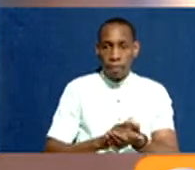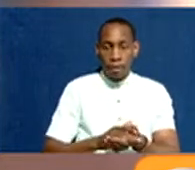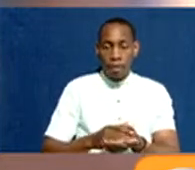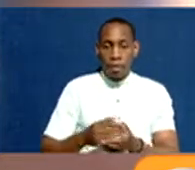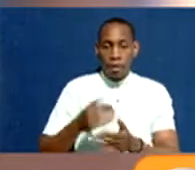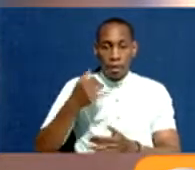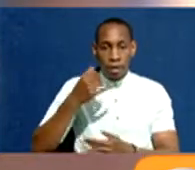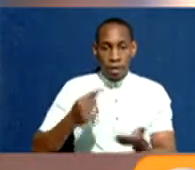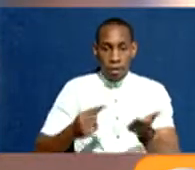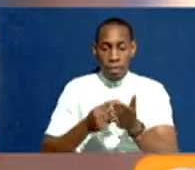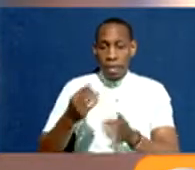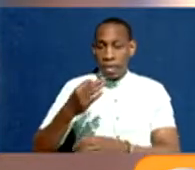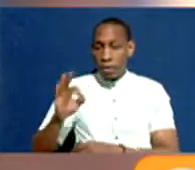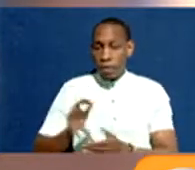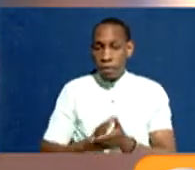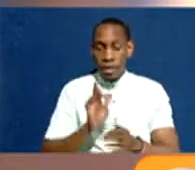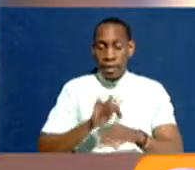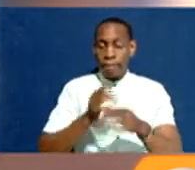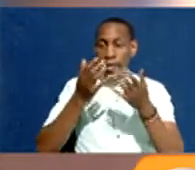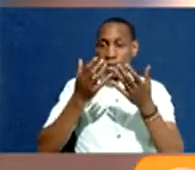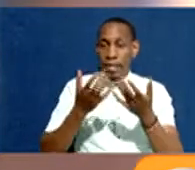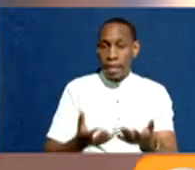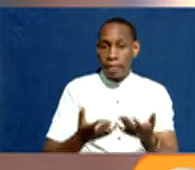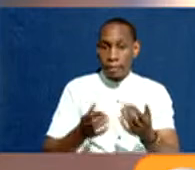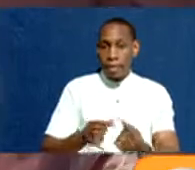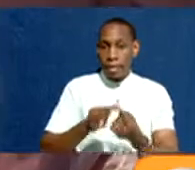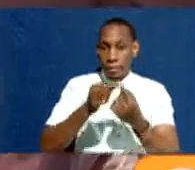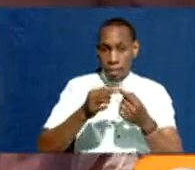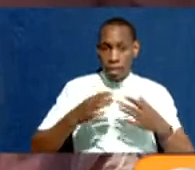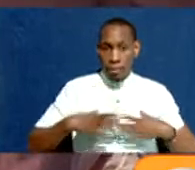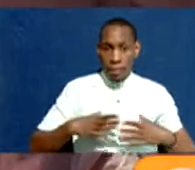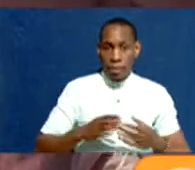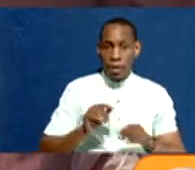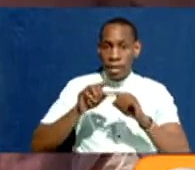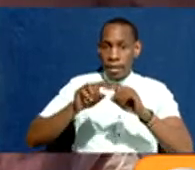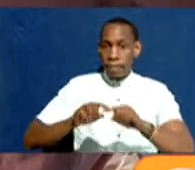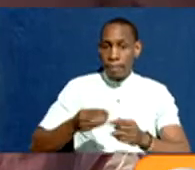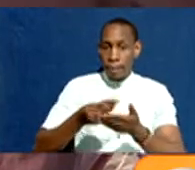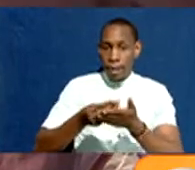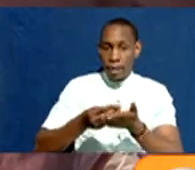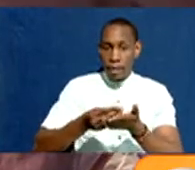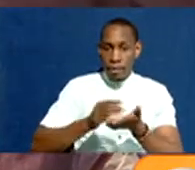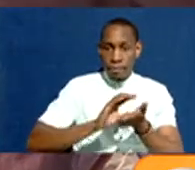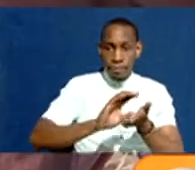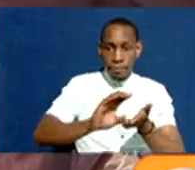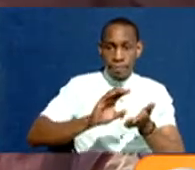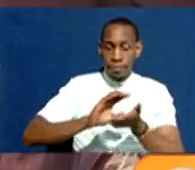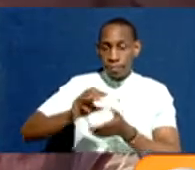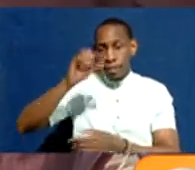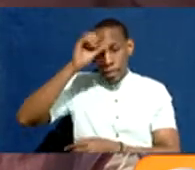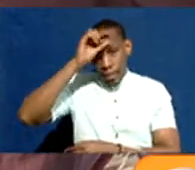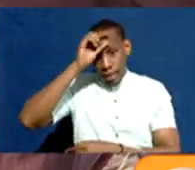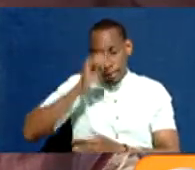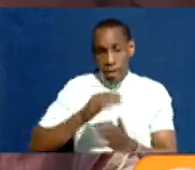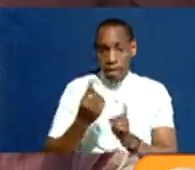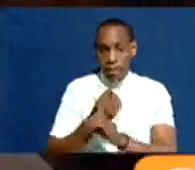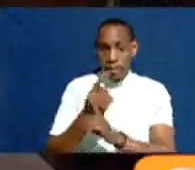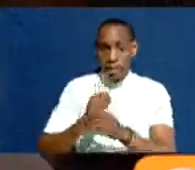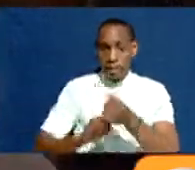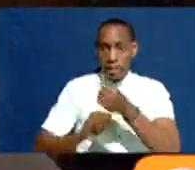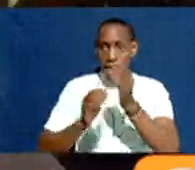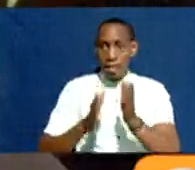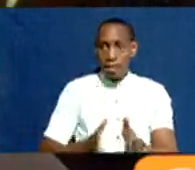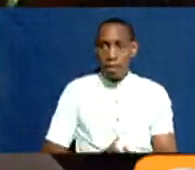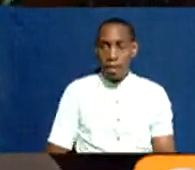SIM cards will have adverse effects, especially for those dependent on money transfers from the government and other donors.